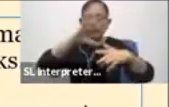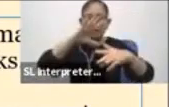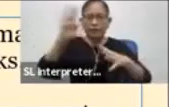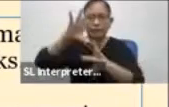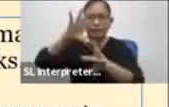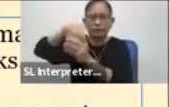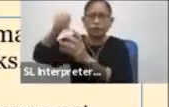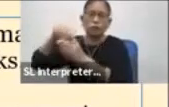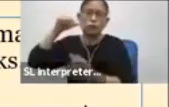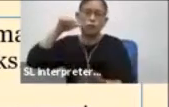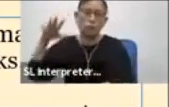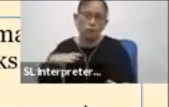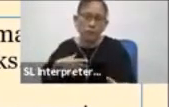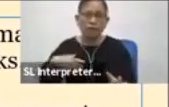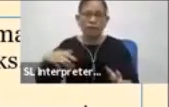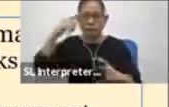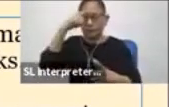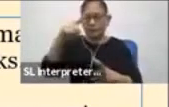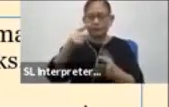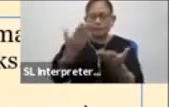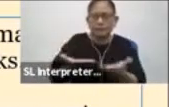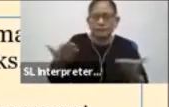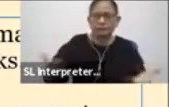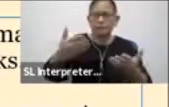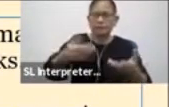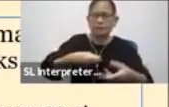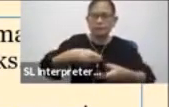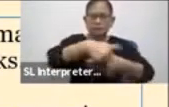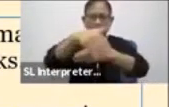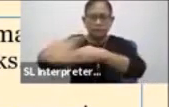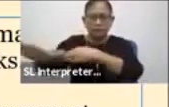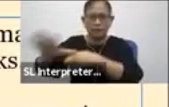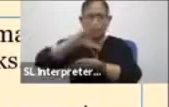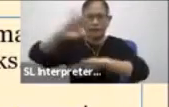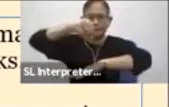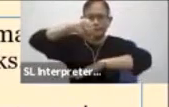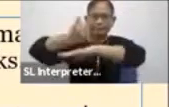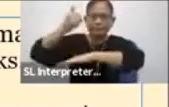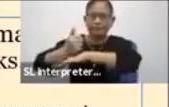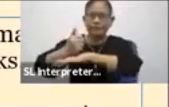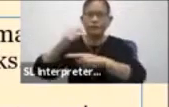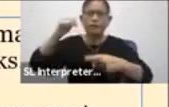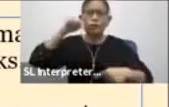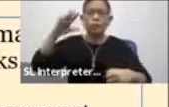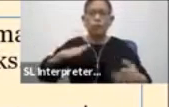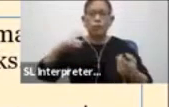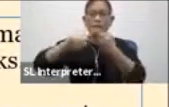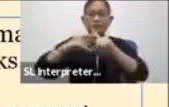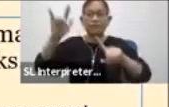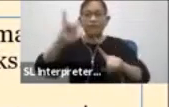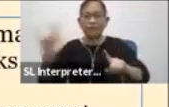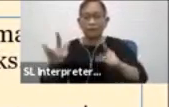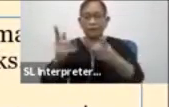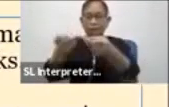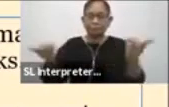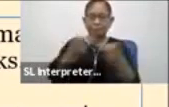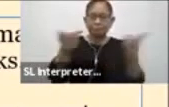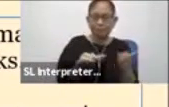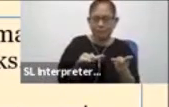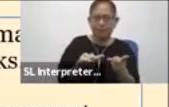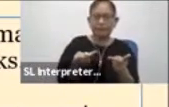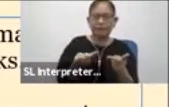assistance and good distribution, and establish women's friendly space immediately in after